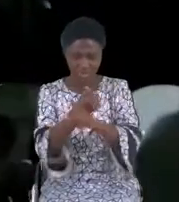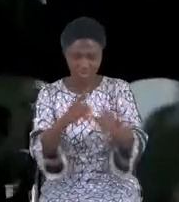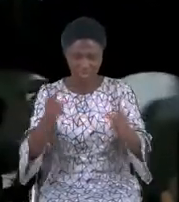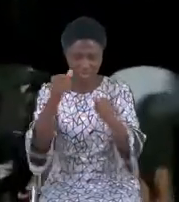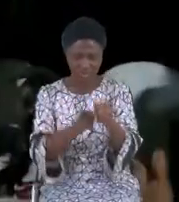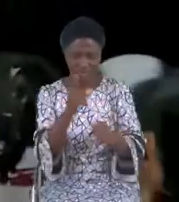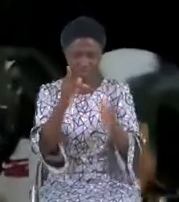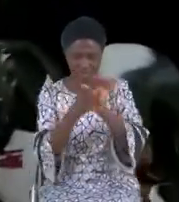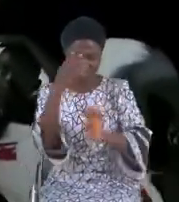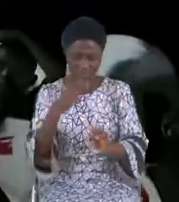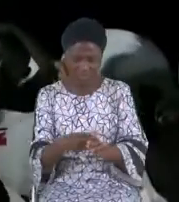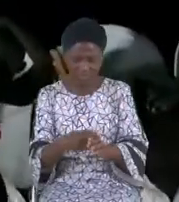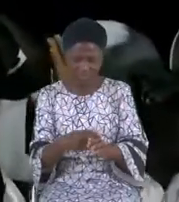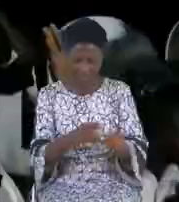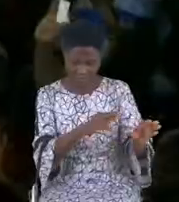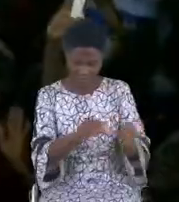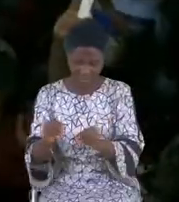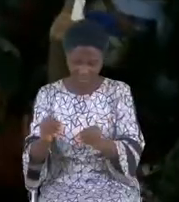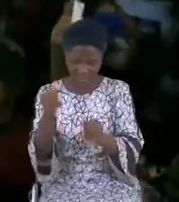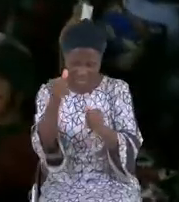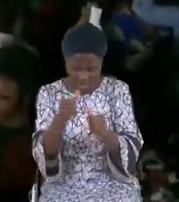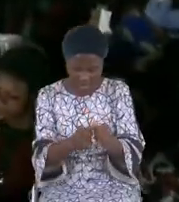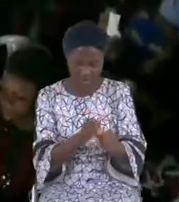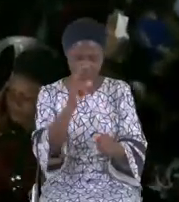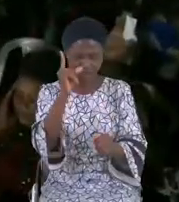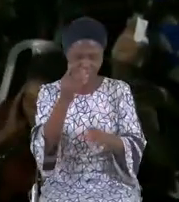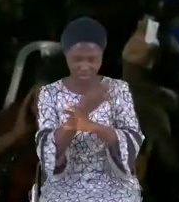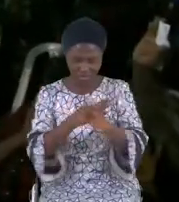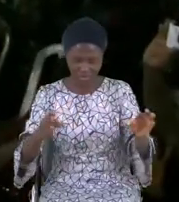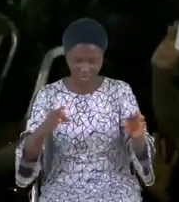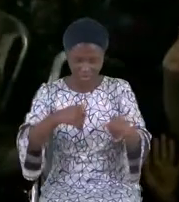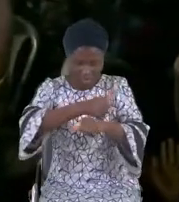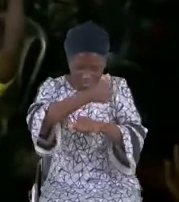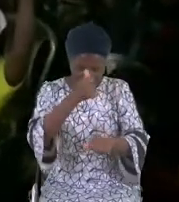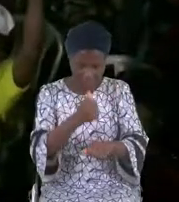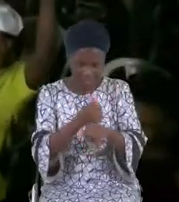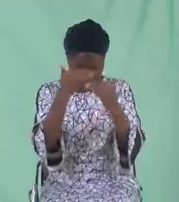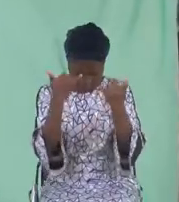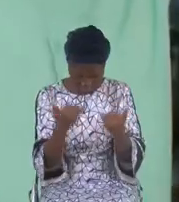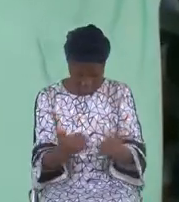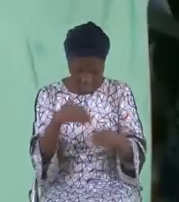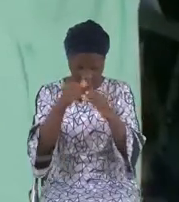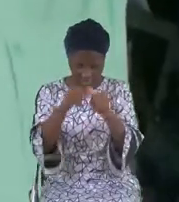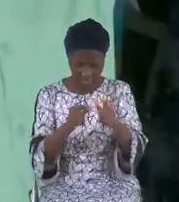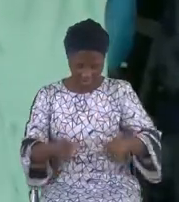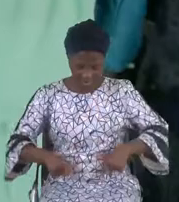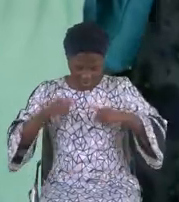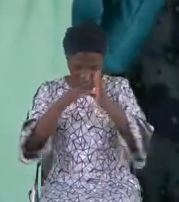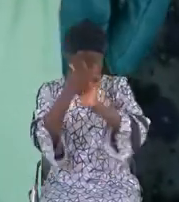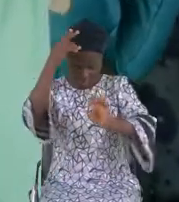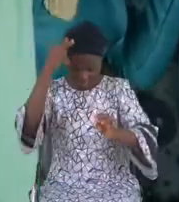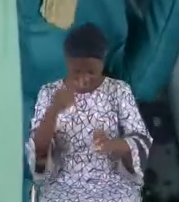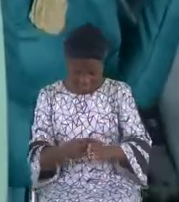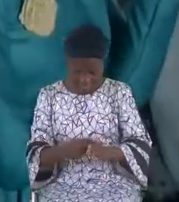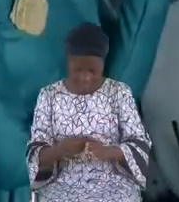search everyone free confirmation now in every life in jesus